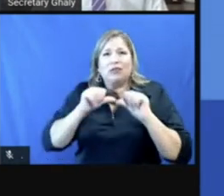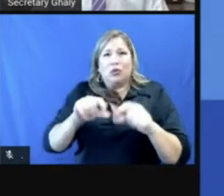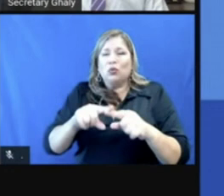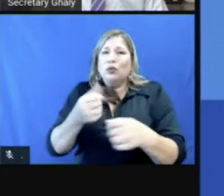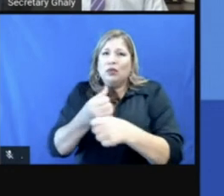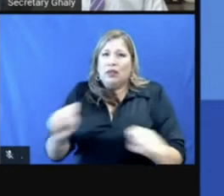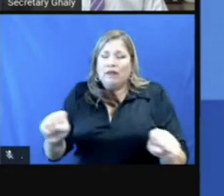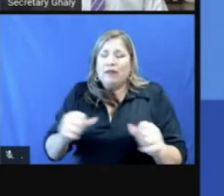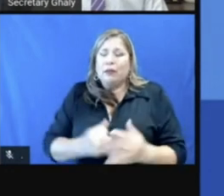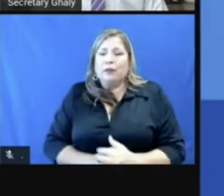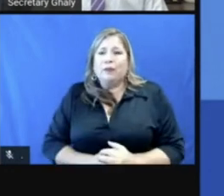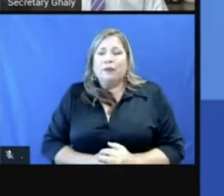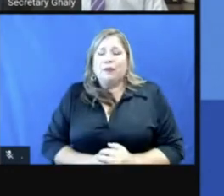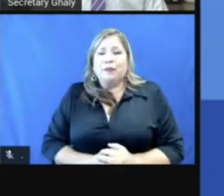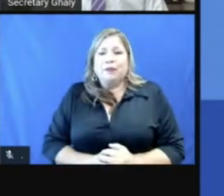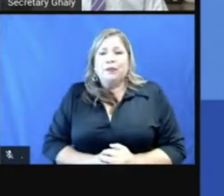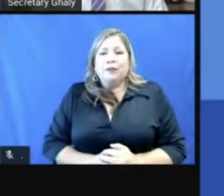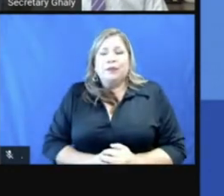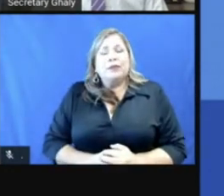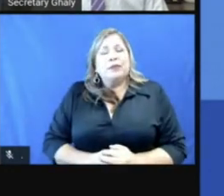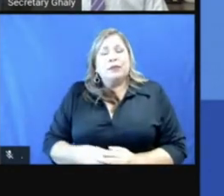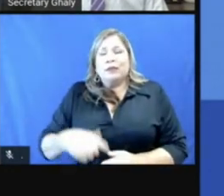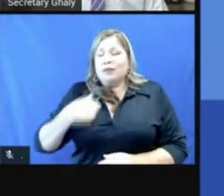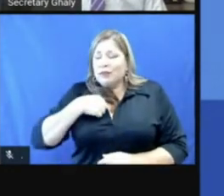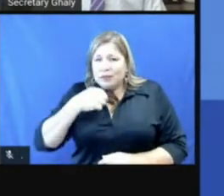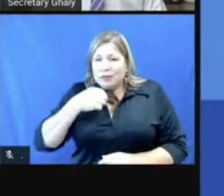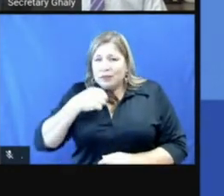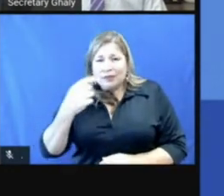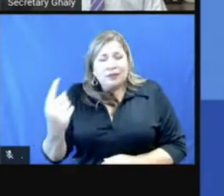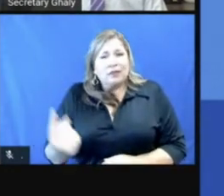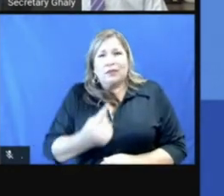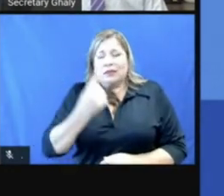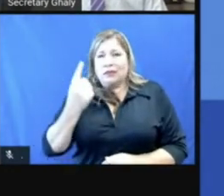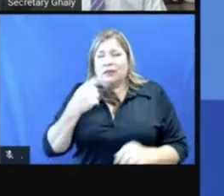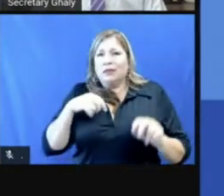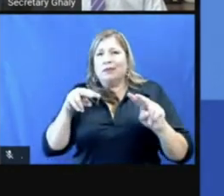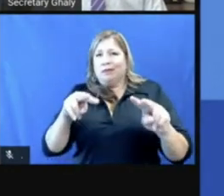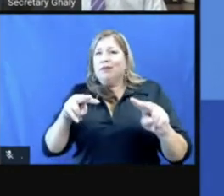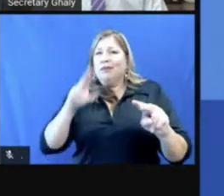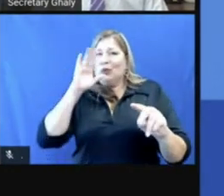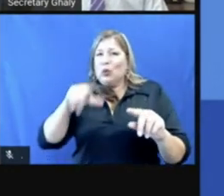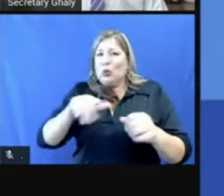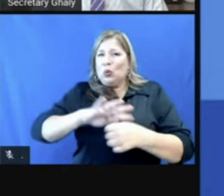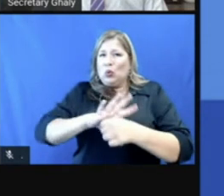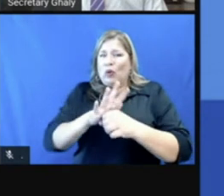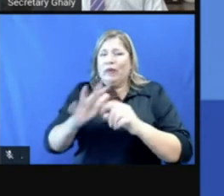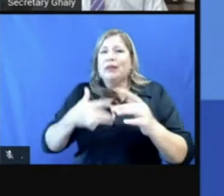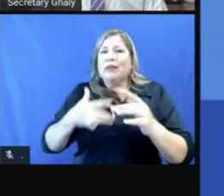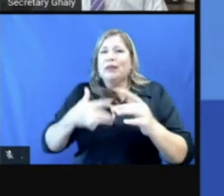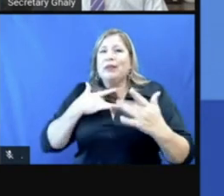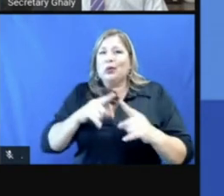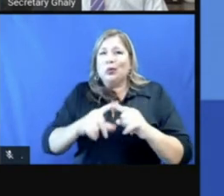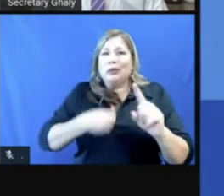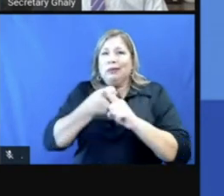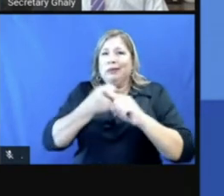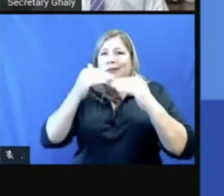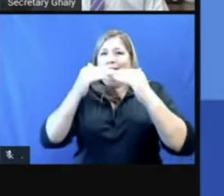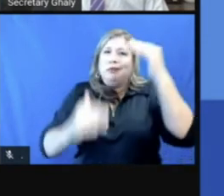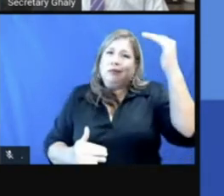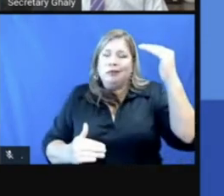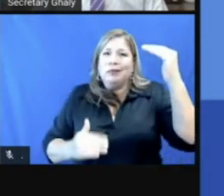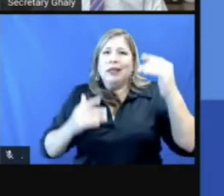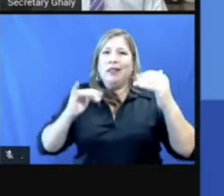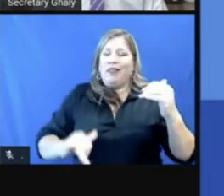week or two, but it's always front of my mind, the disproportionate impact of COVID. And as we see cases